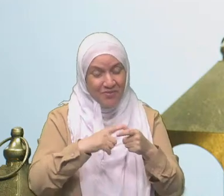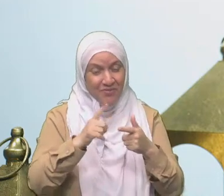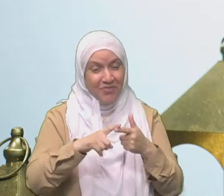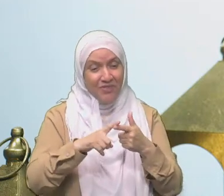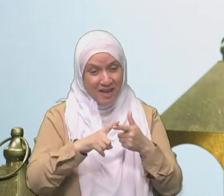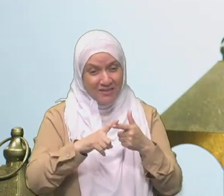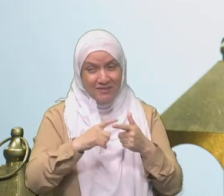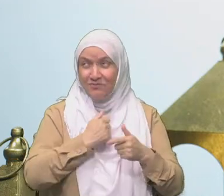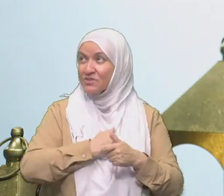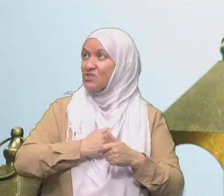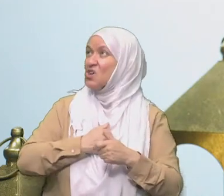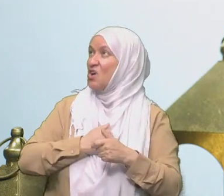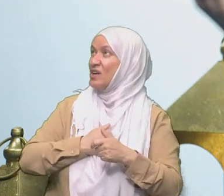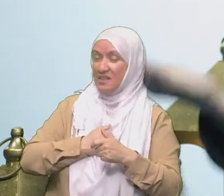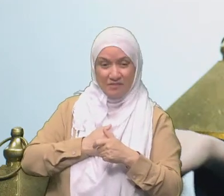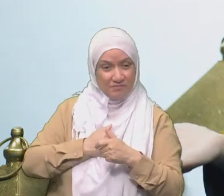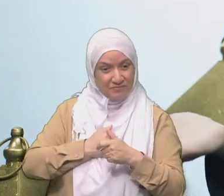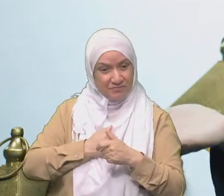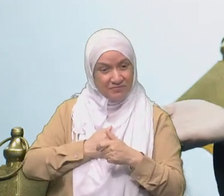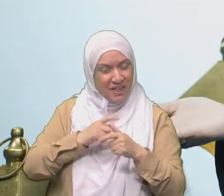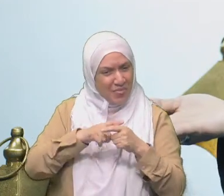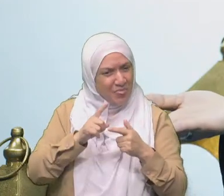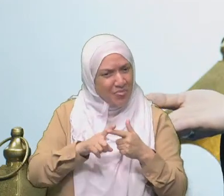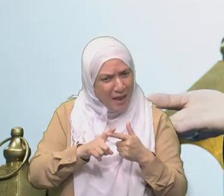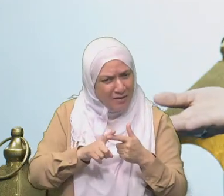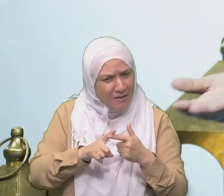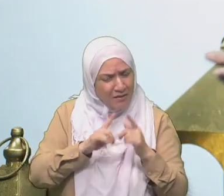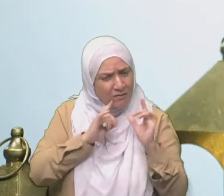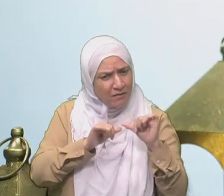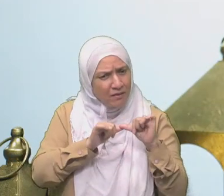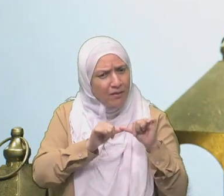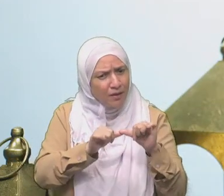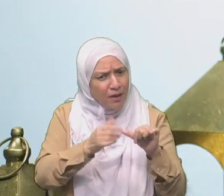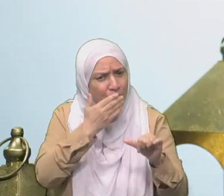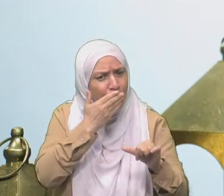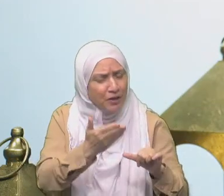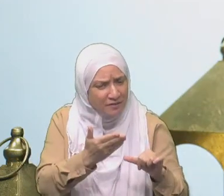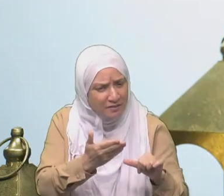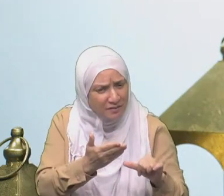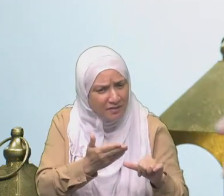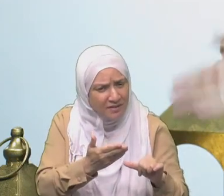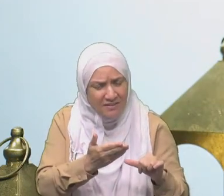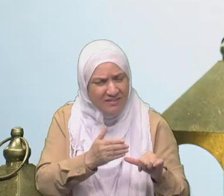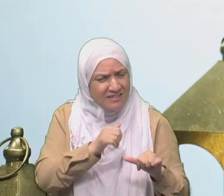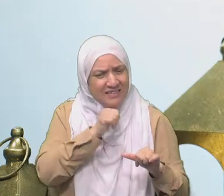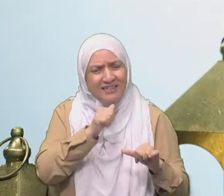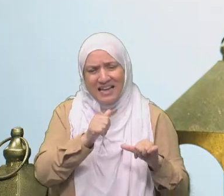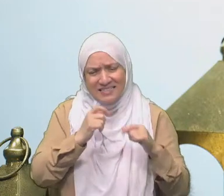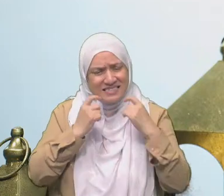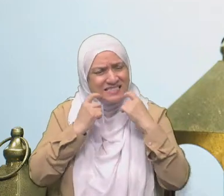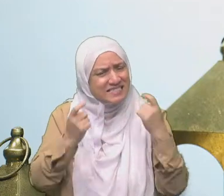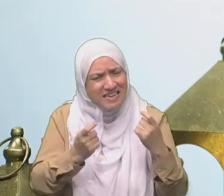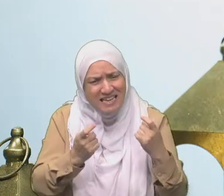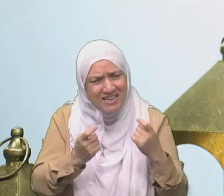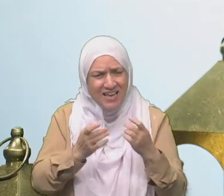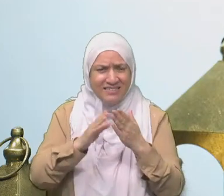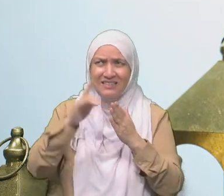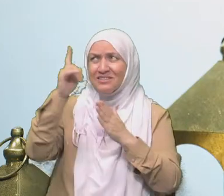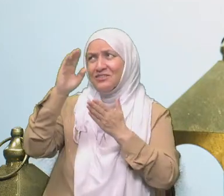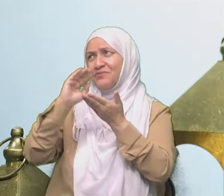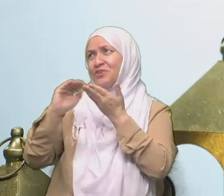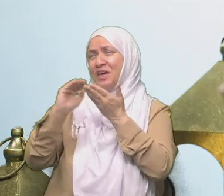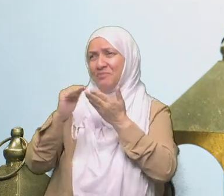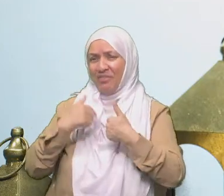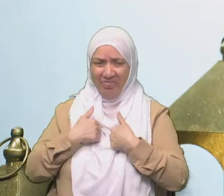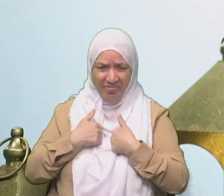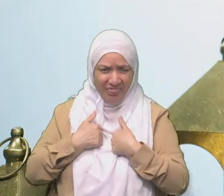commit. Not keep sinning here and keep doing the good deed here. So he is fighting back against this idea